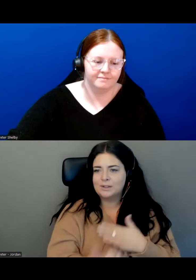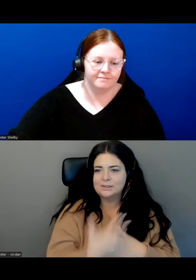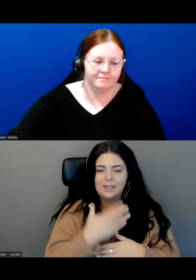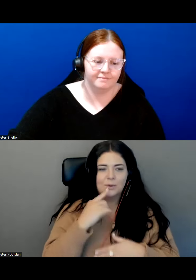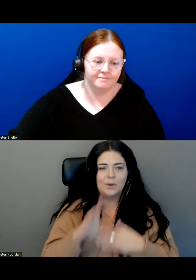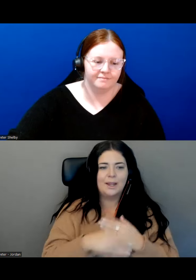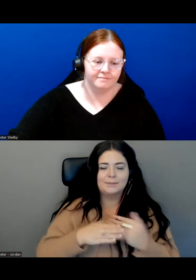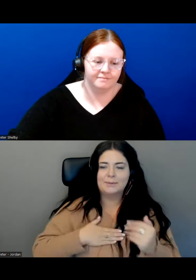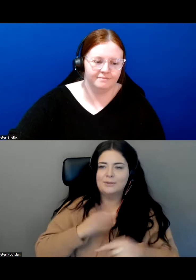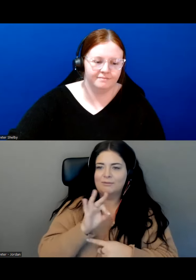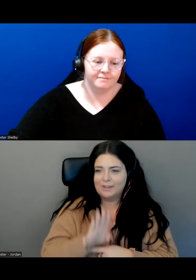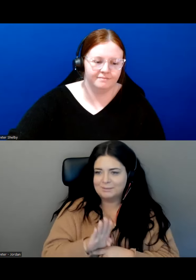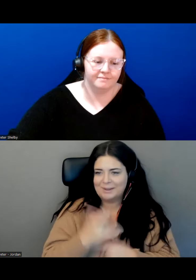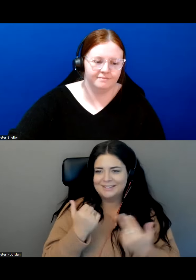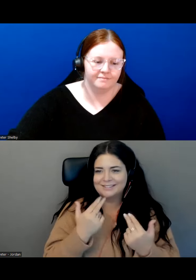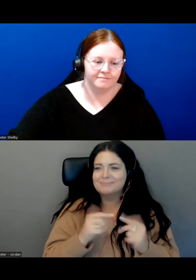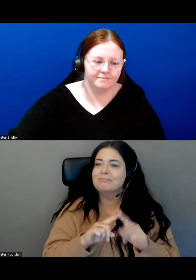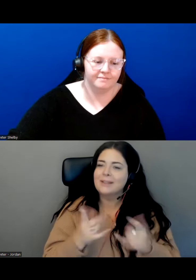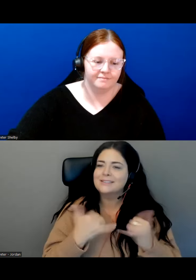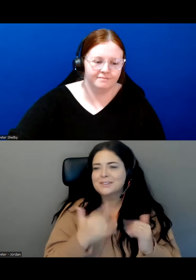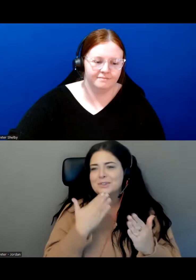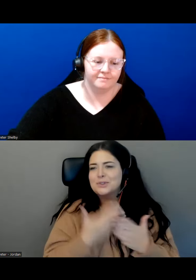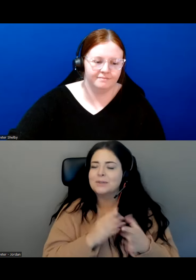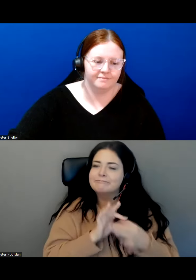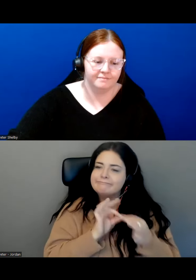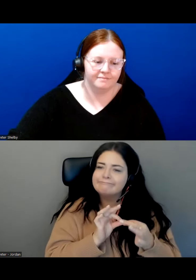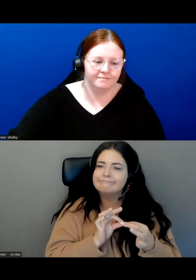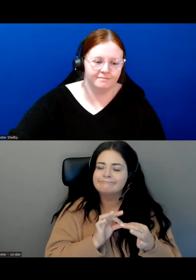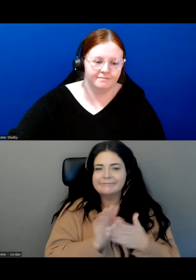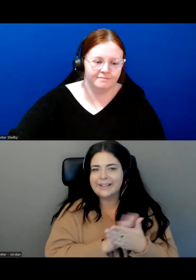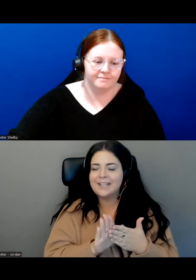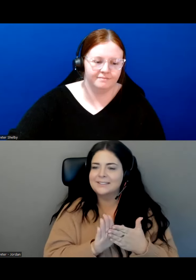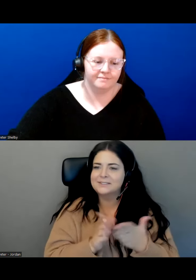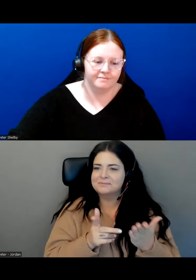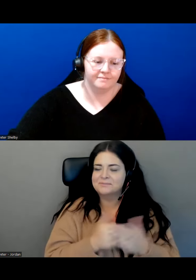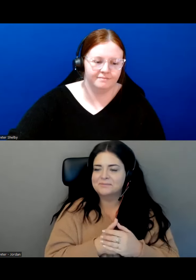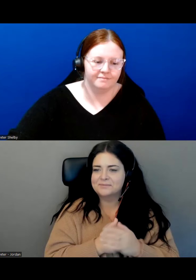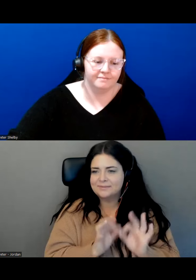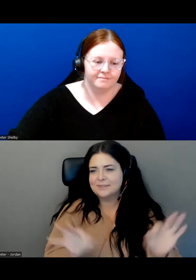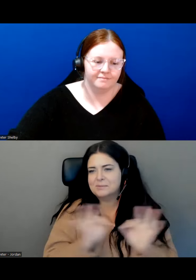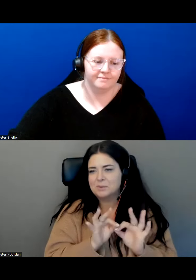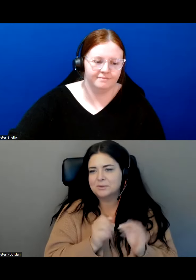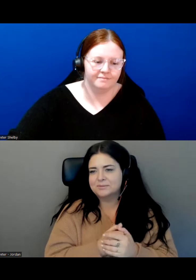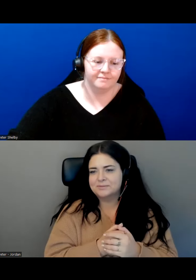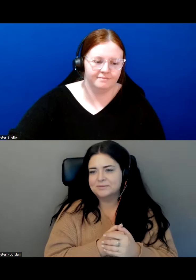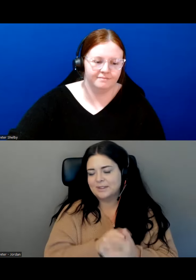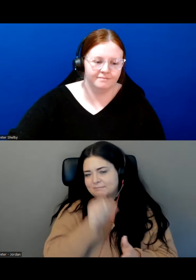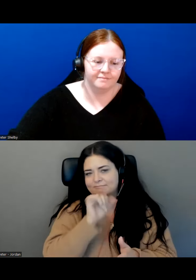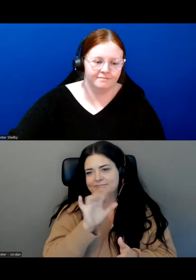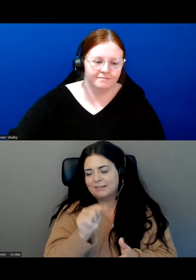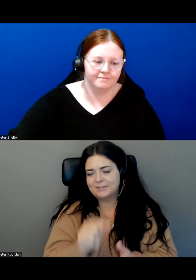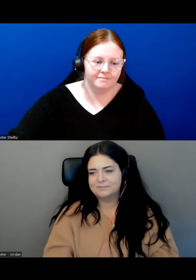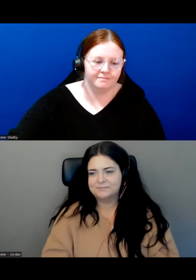Facebook or anything yet. I don't really, but they're really strong, good relationships with our patients, and I love it, to be